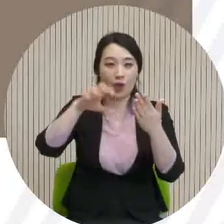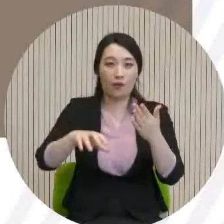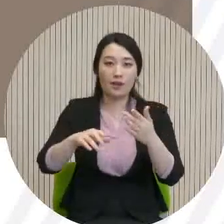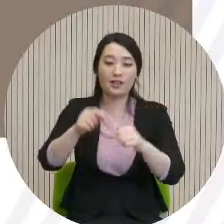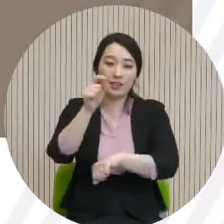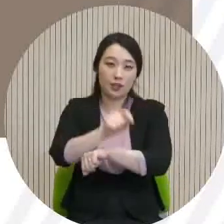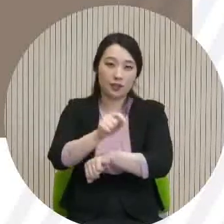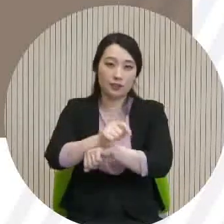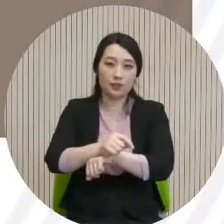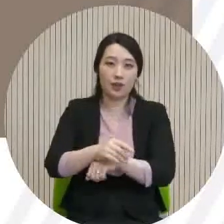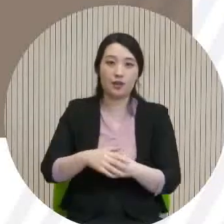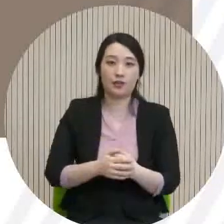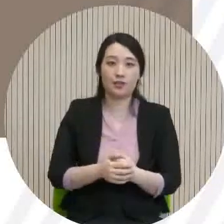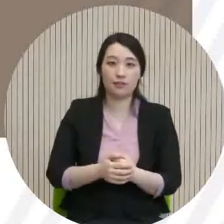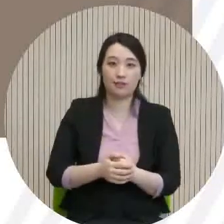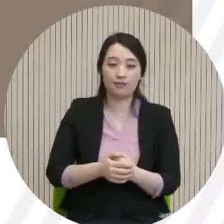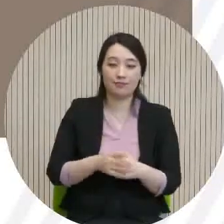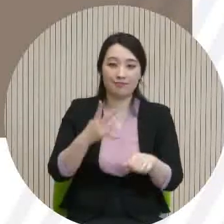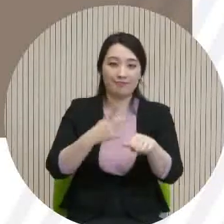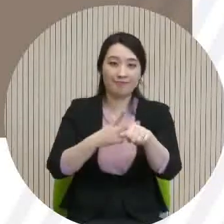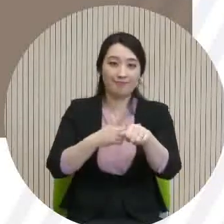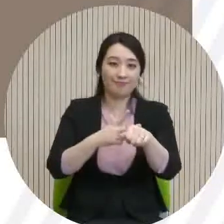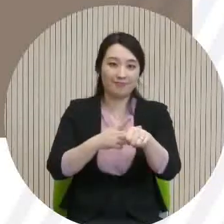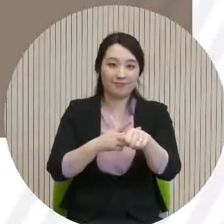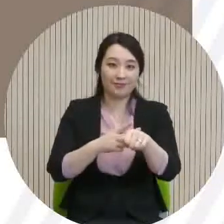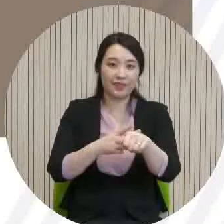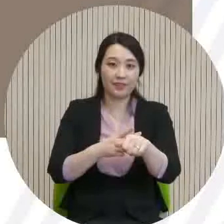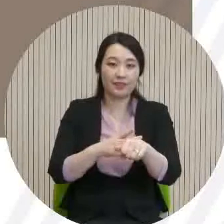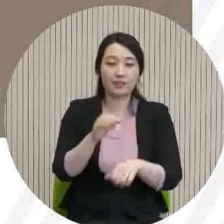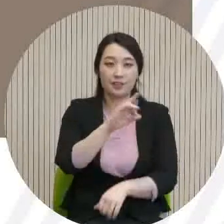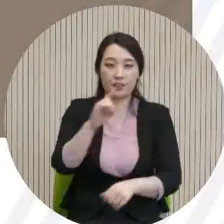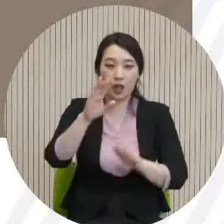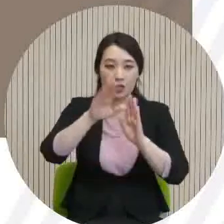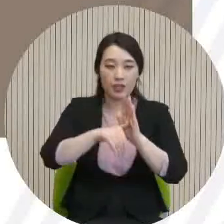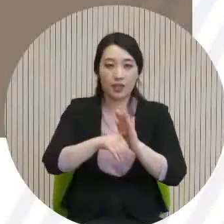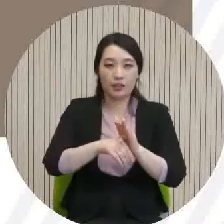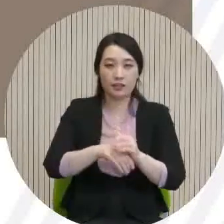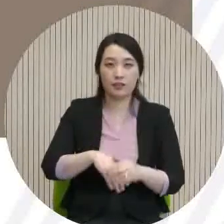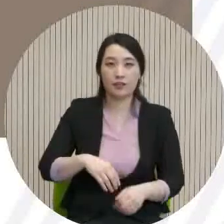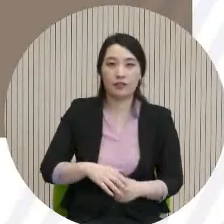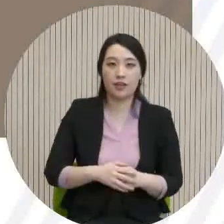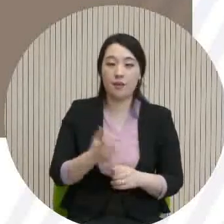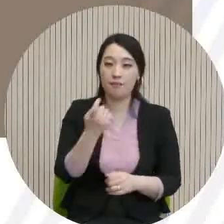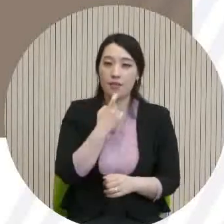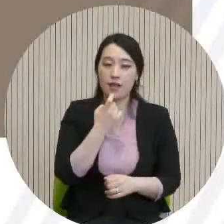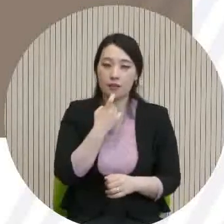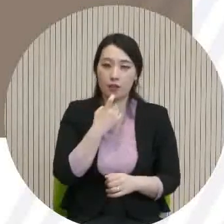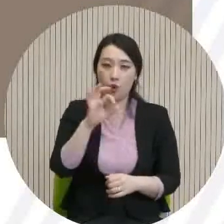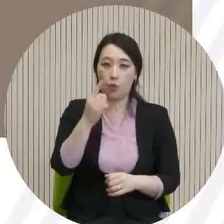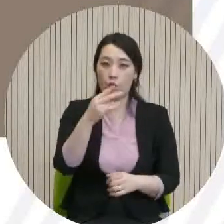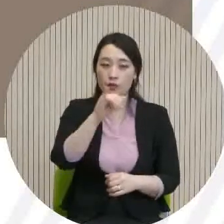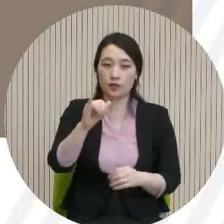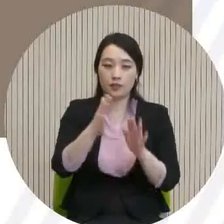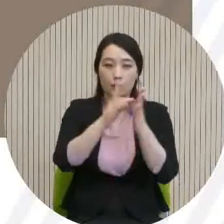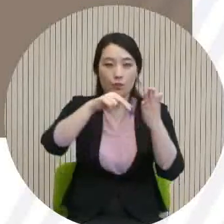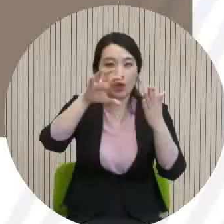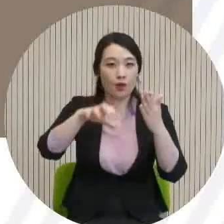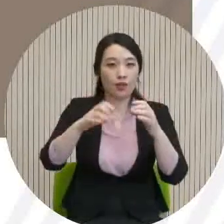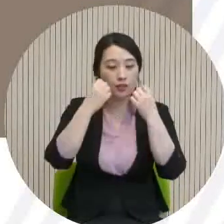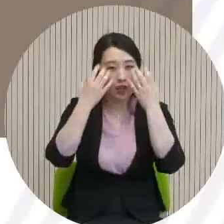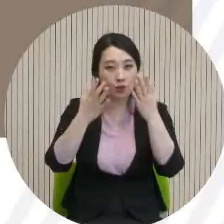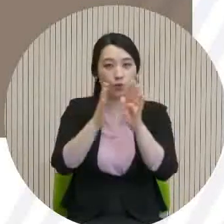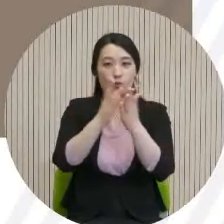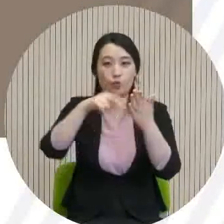talk about new reading promotion programs in the digital era implemented in Helsinki Central